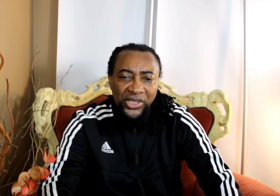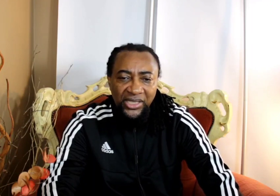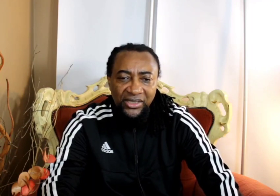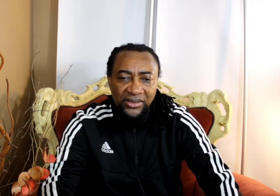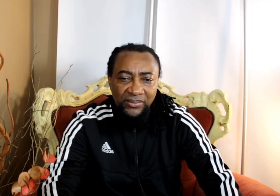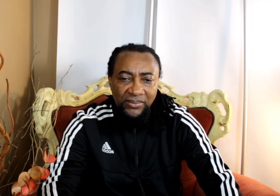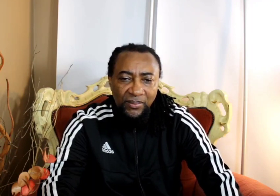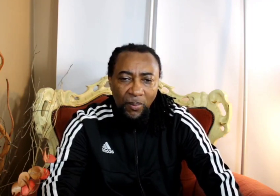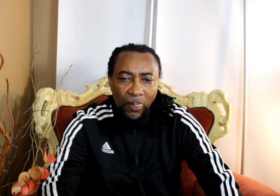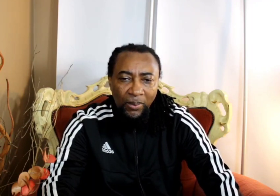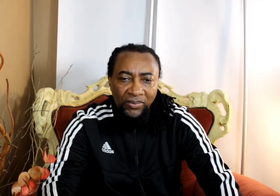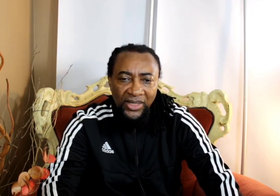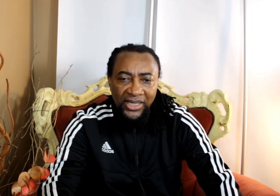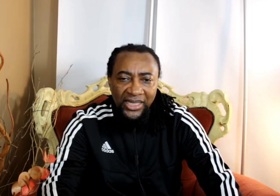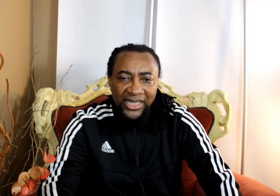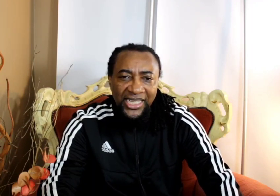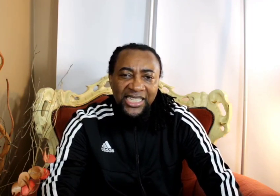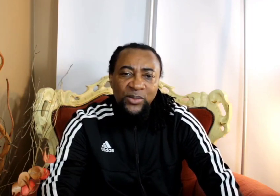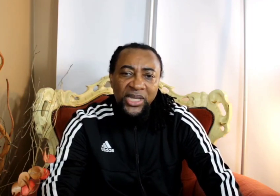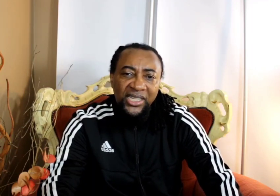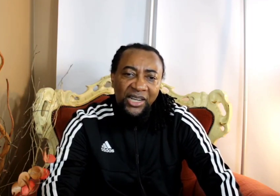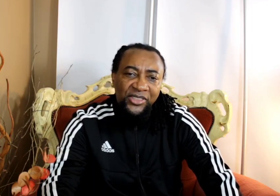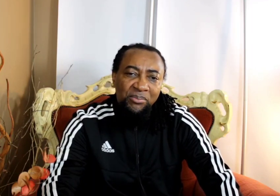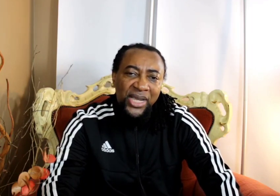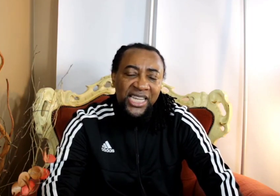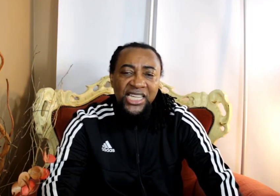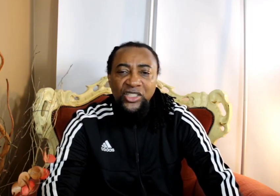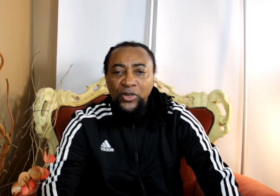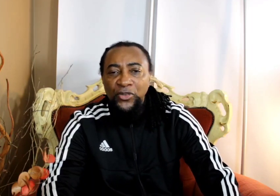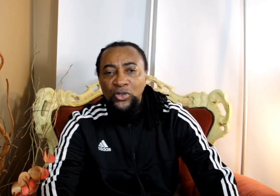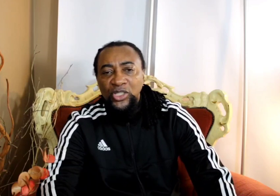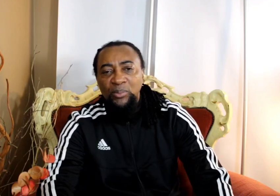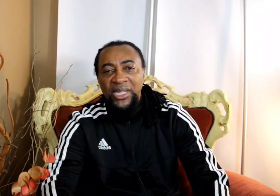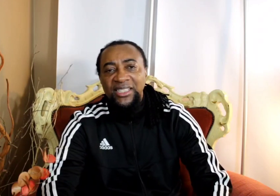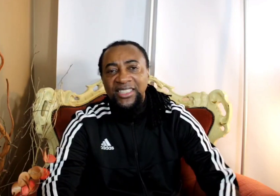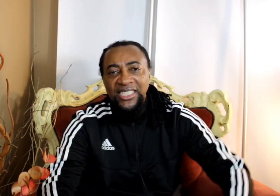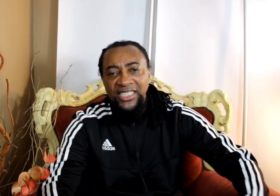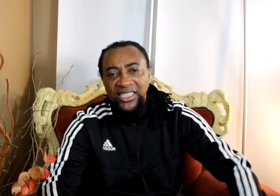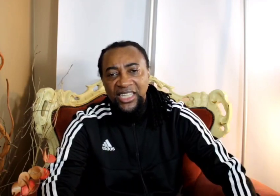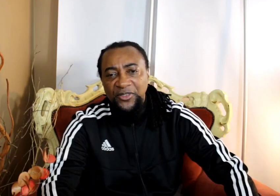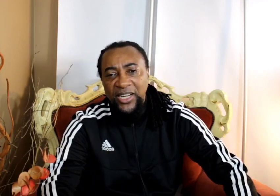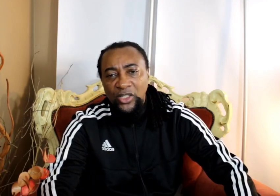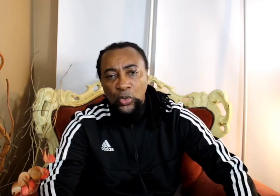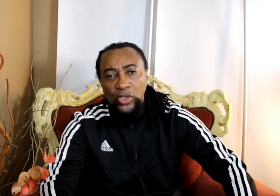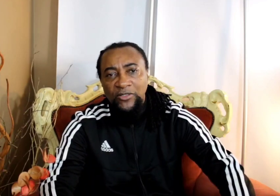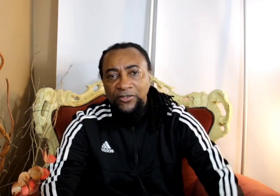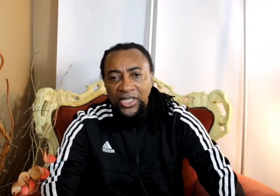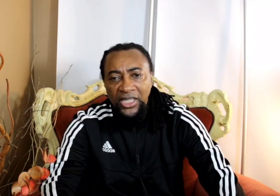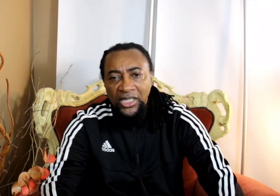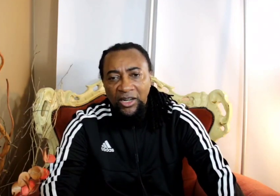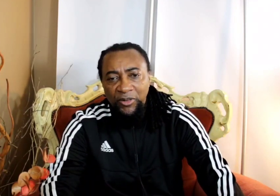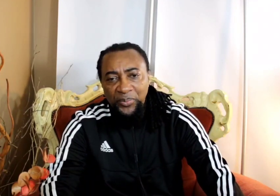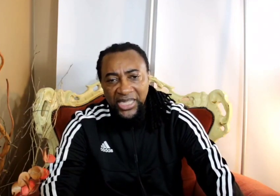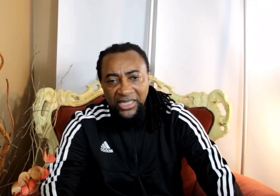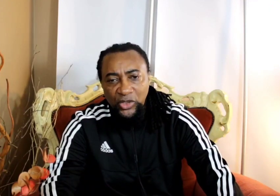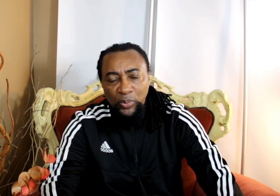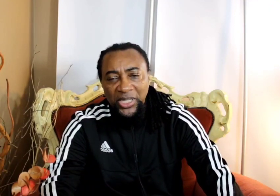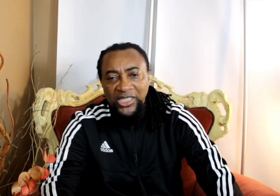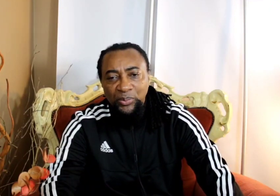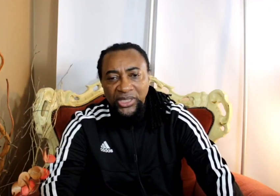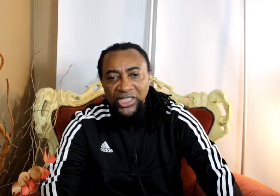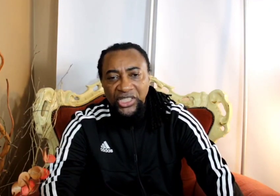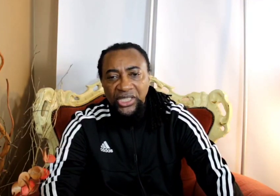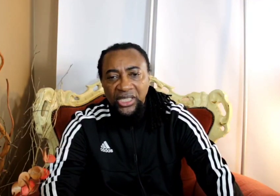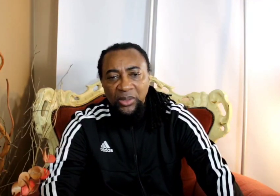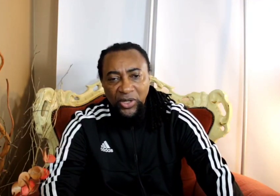of competence. In Jamaica, after many years of refusing to make the CCJ's final court of appeal to